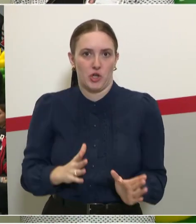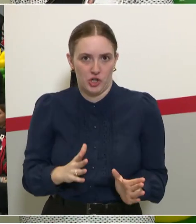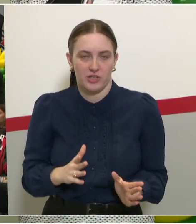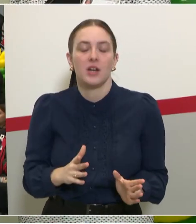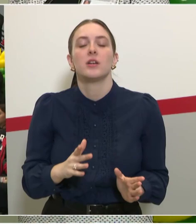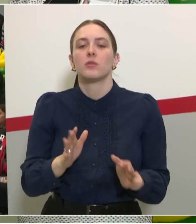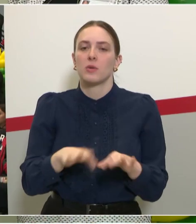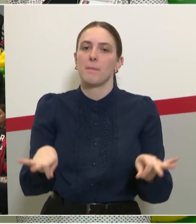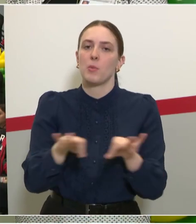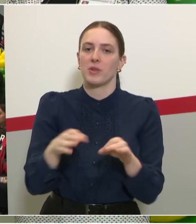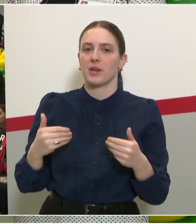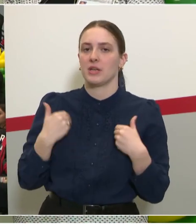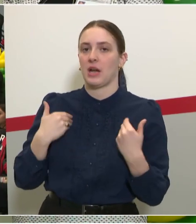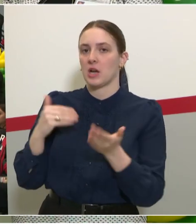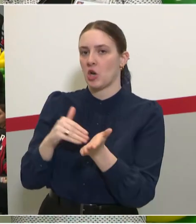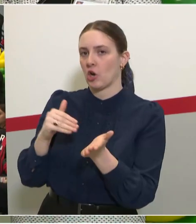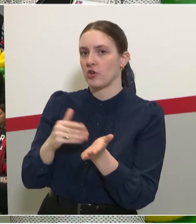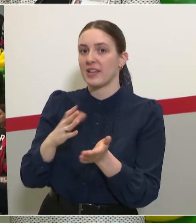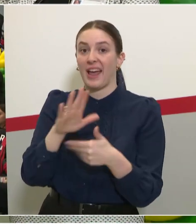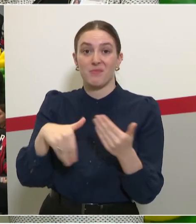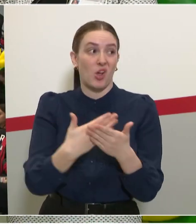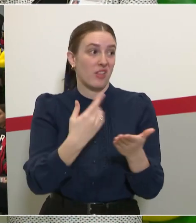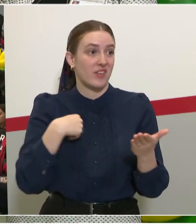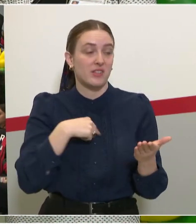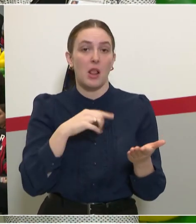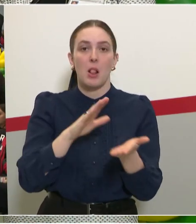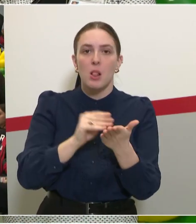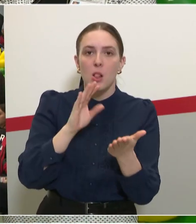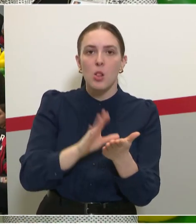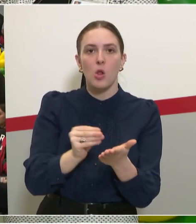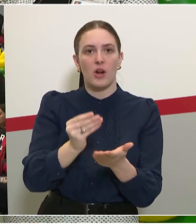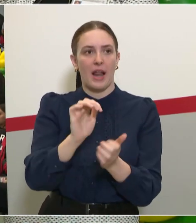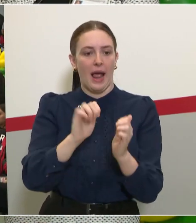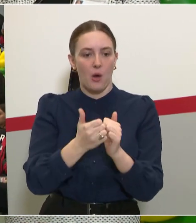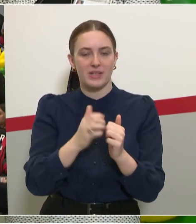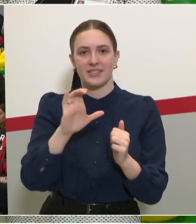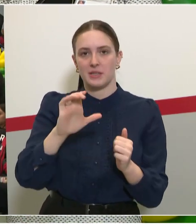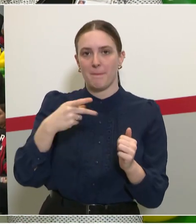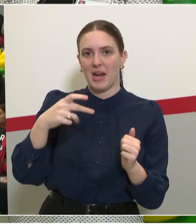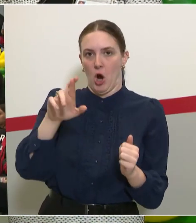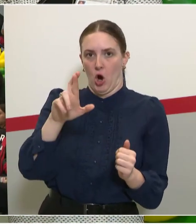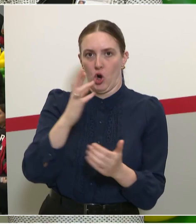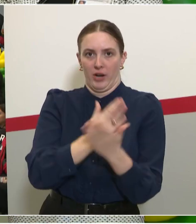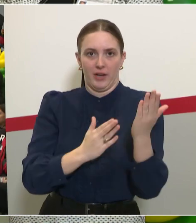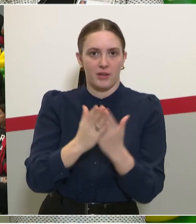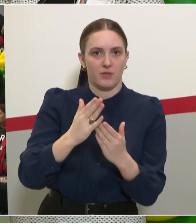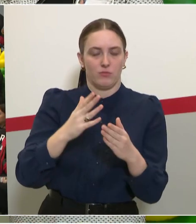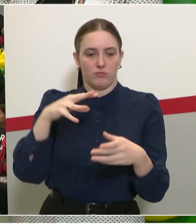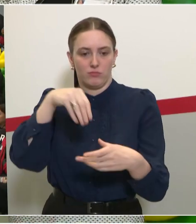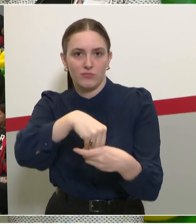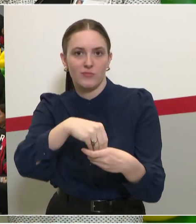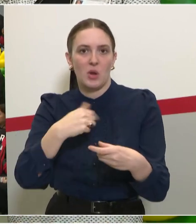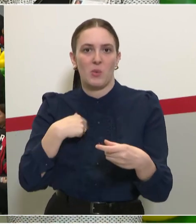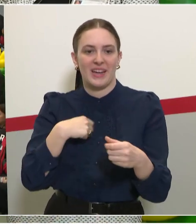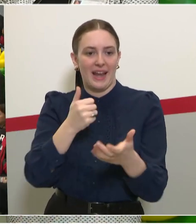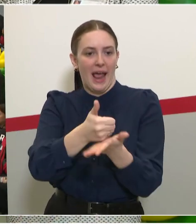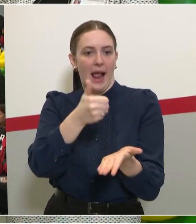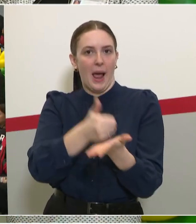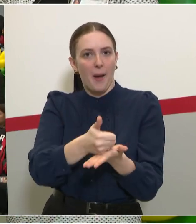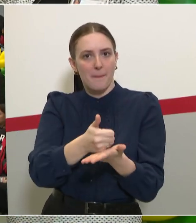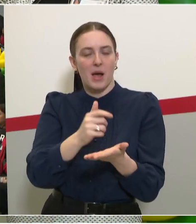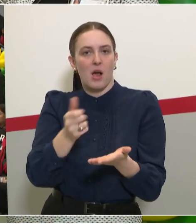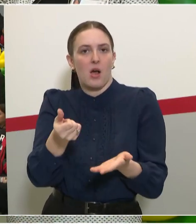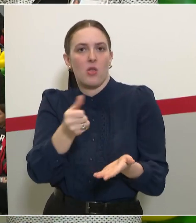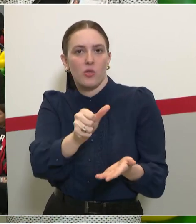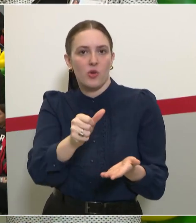docs and all of us learn hands-on CPR so we too can help our fellow